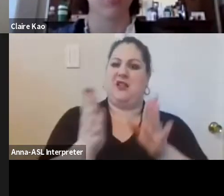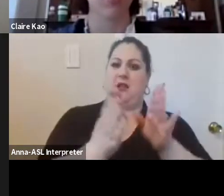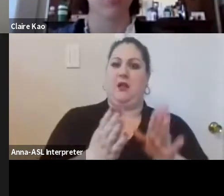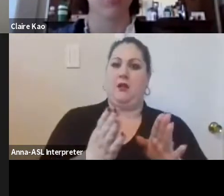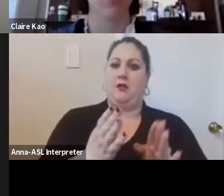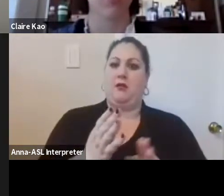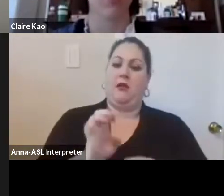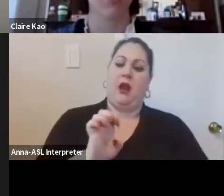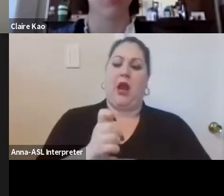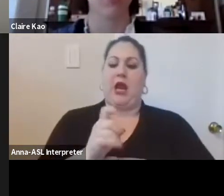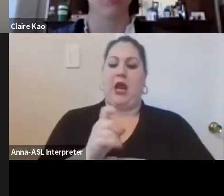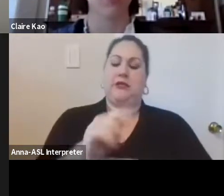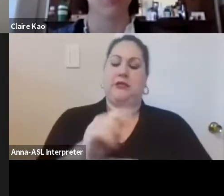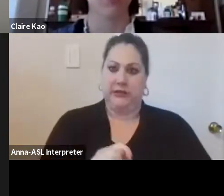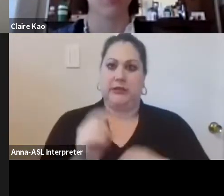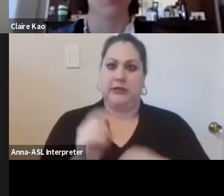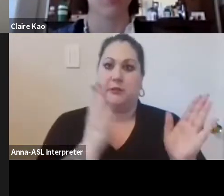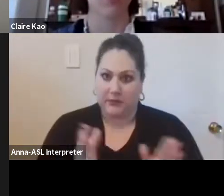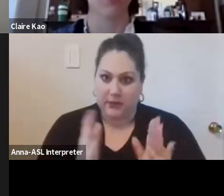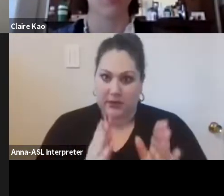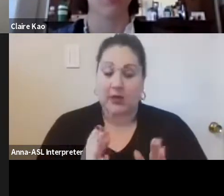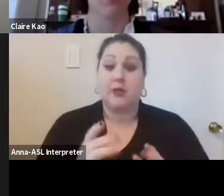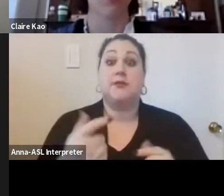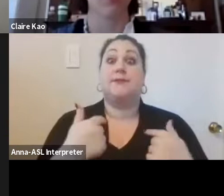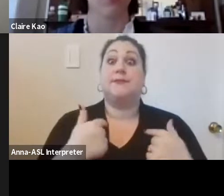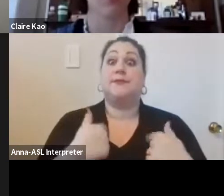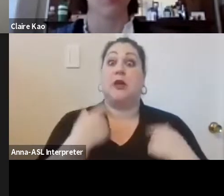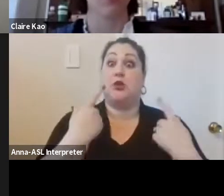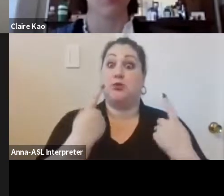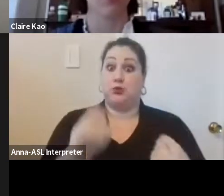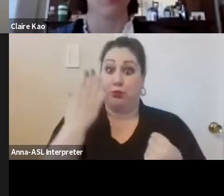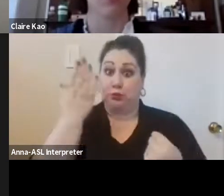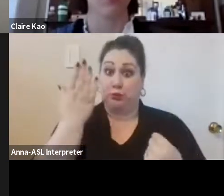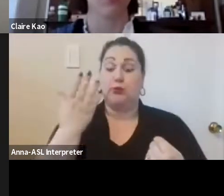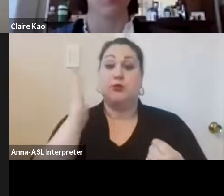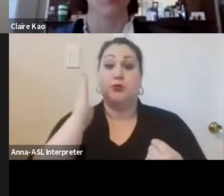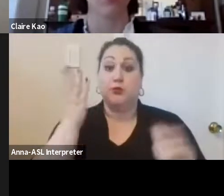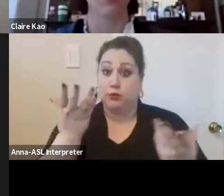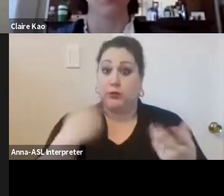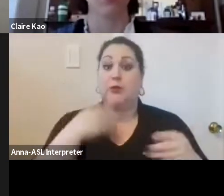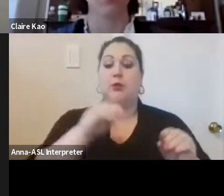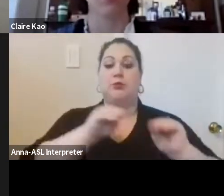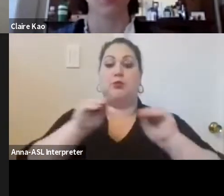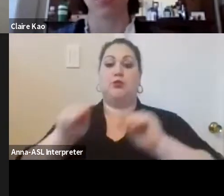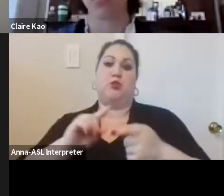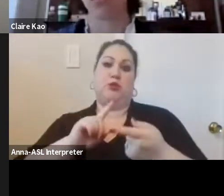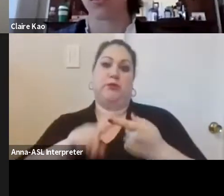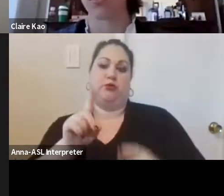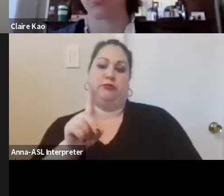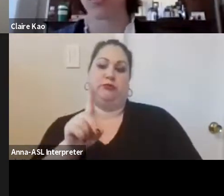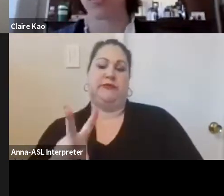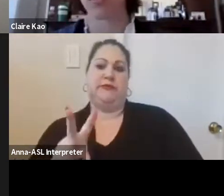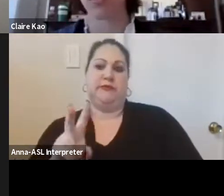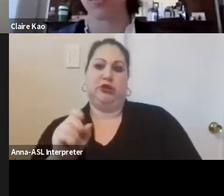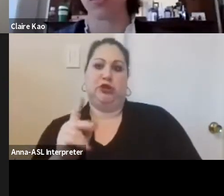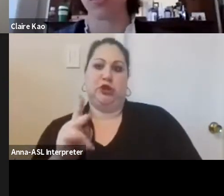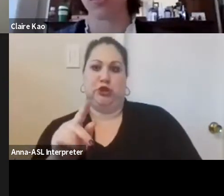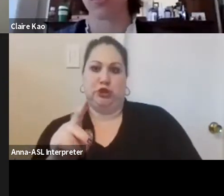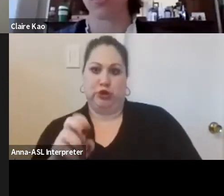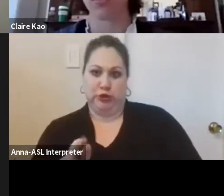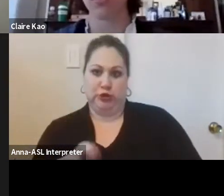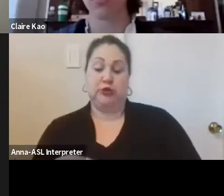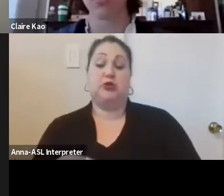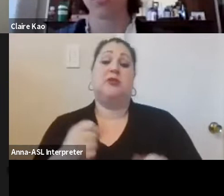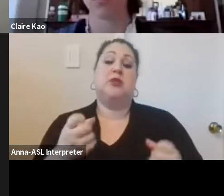a DV shelter called Sarah's Inn. And so unfortunately, the next day I couldn't attend school